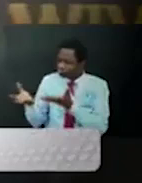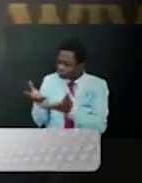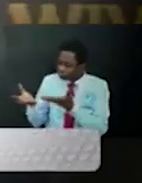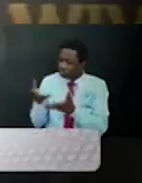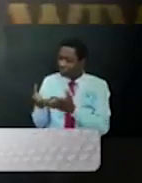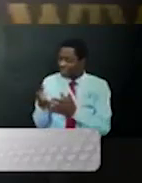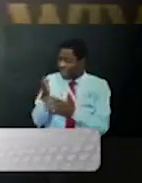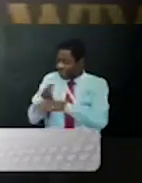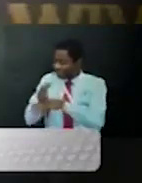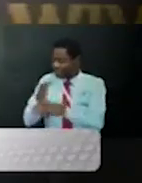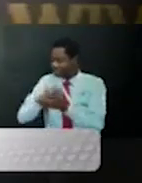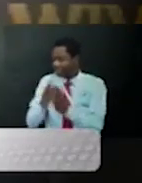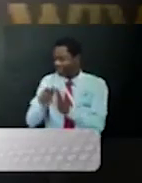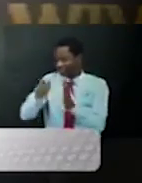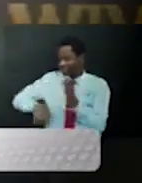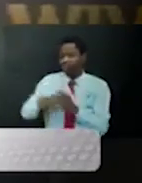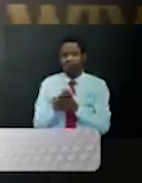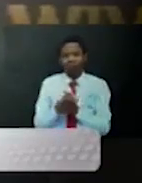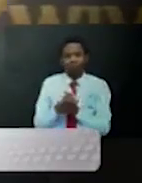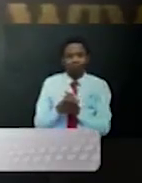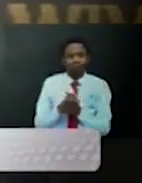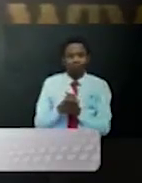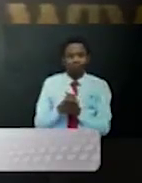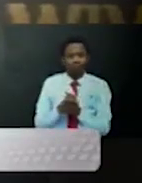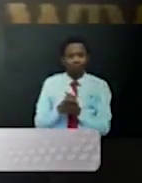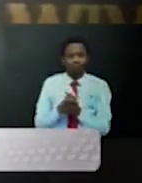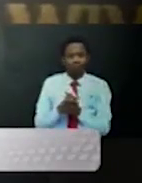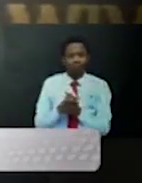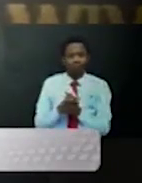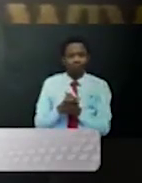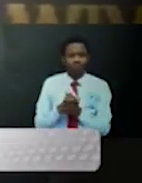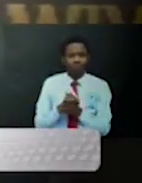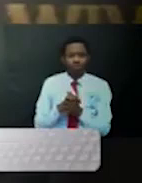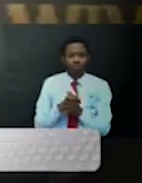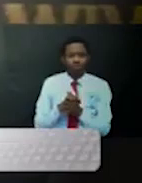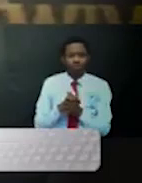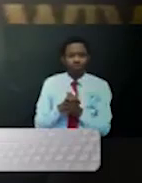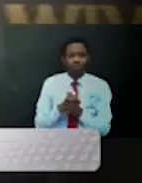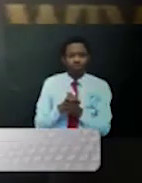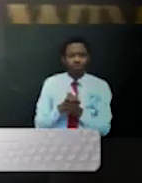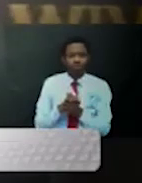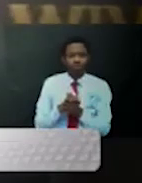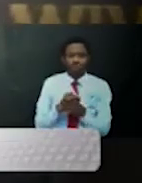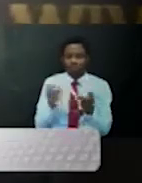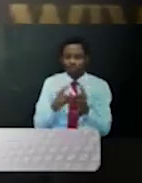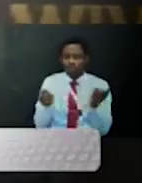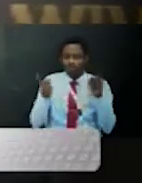Accra. And then when I got to the market, I closed my eyes. The whole place is flooded.